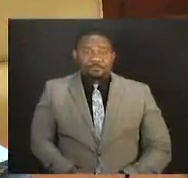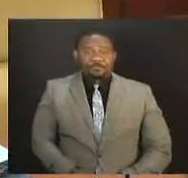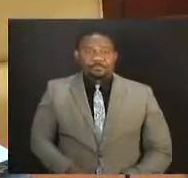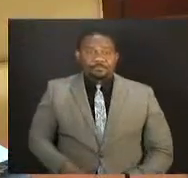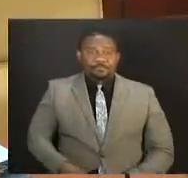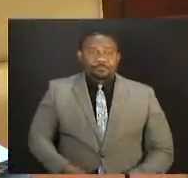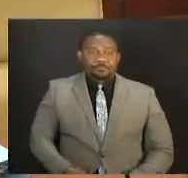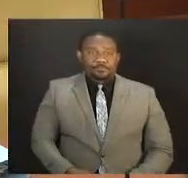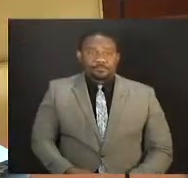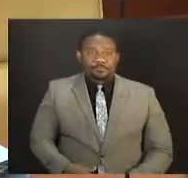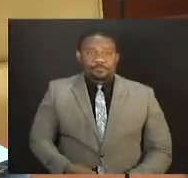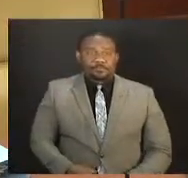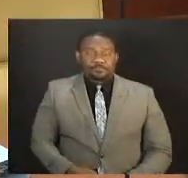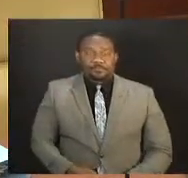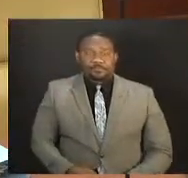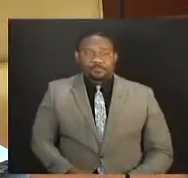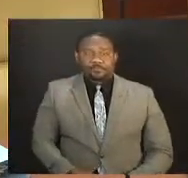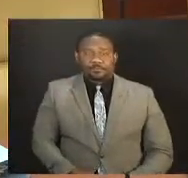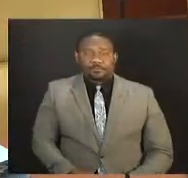let me state for the records